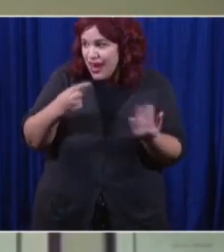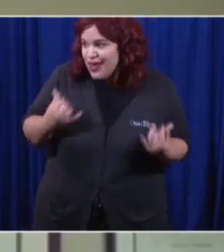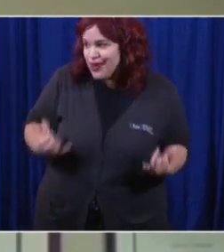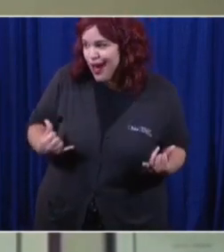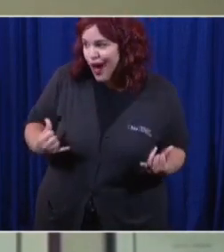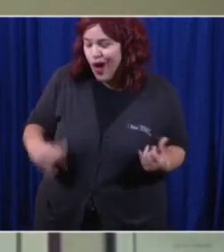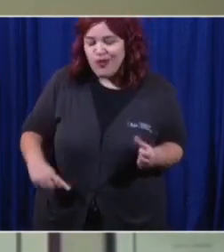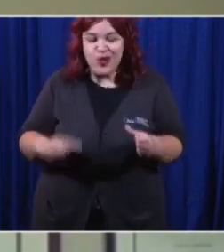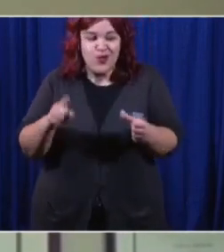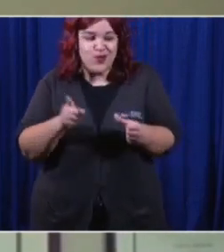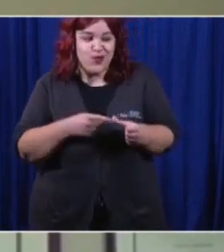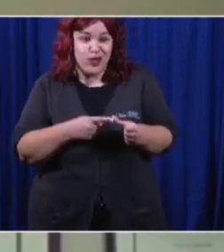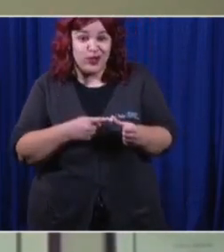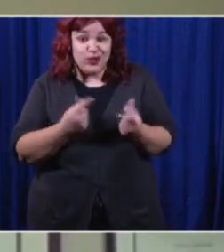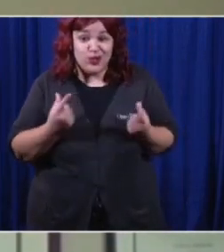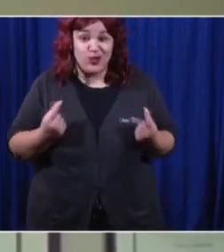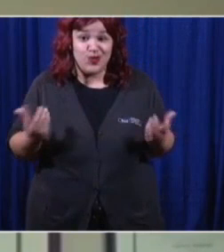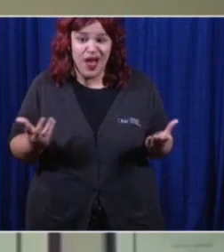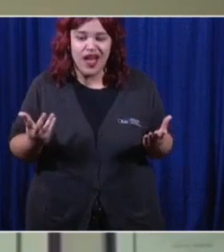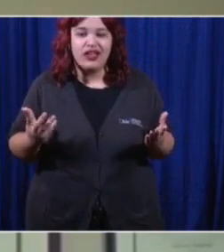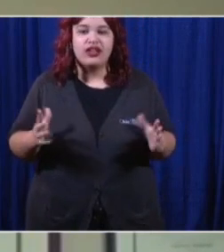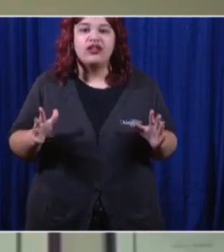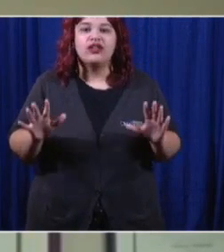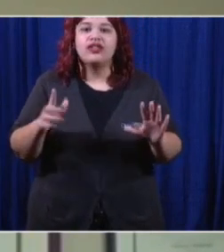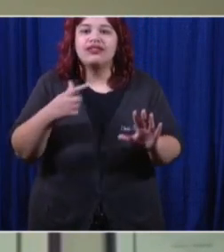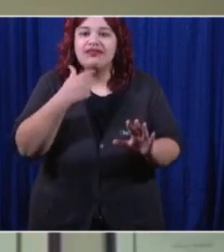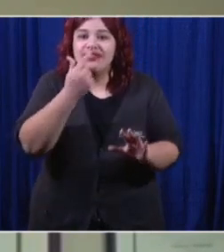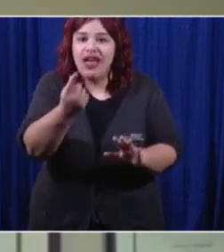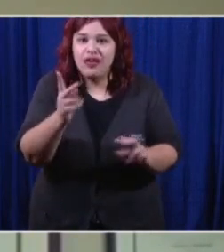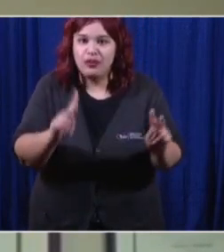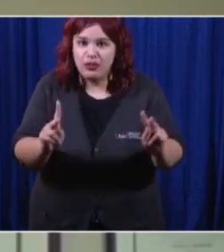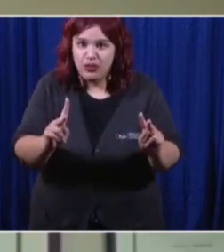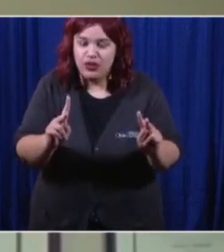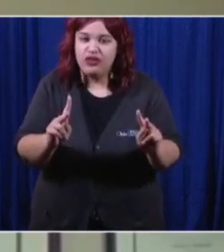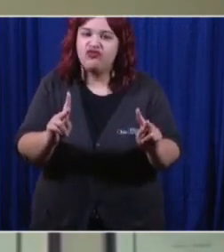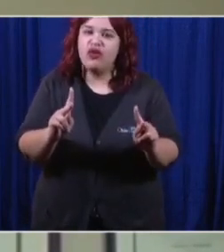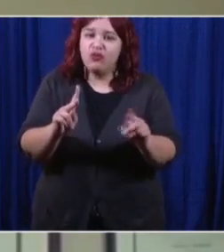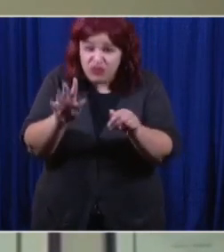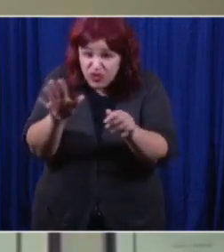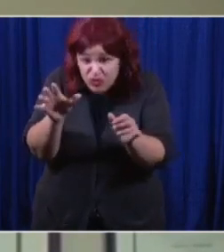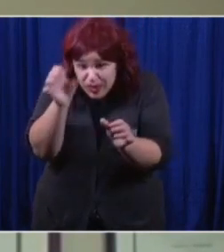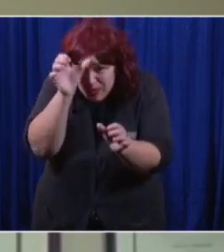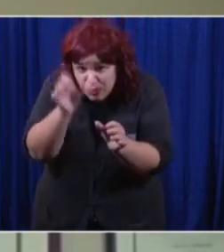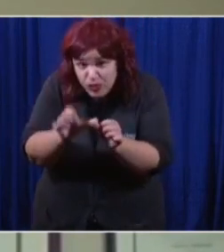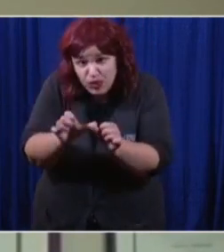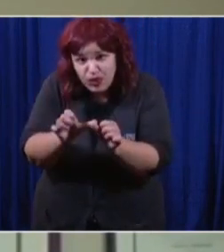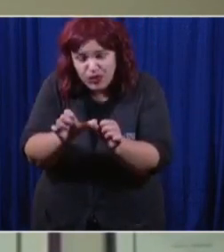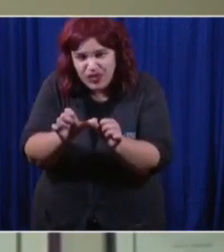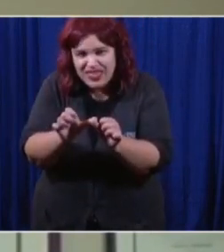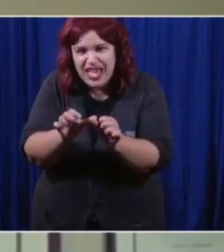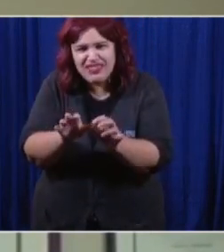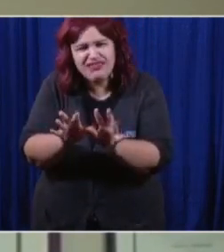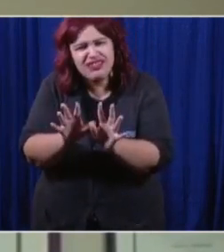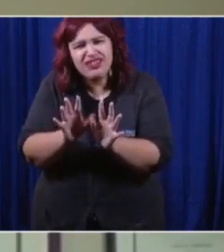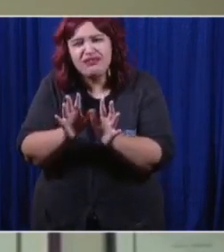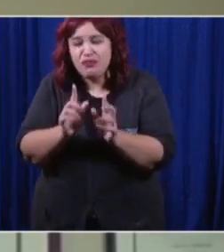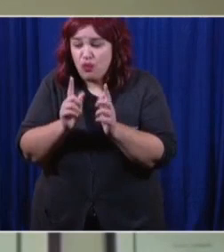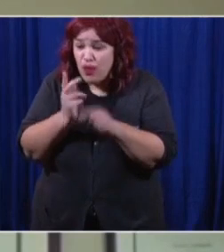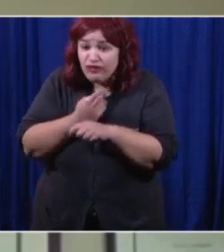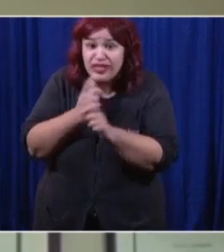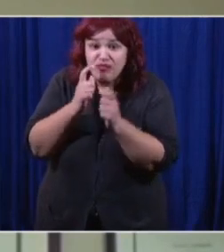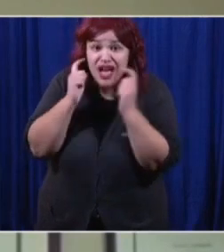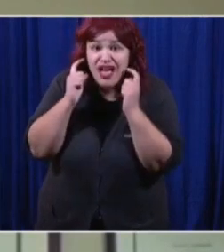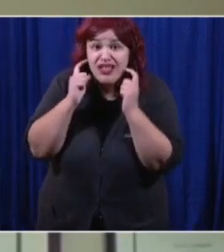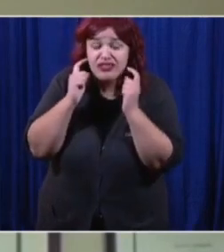first step. We need to remind everyone of the importance of masking and distancing, and point out to